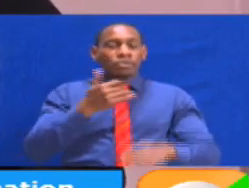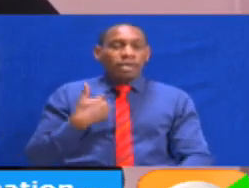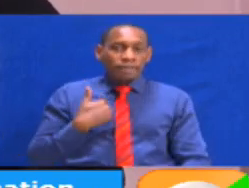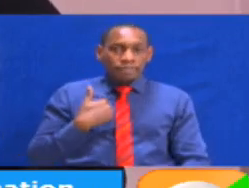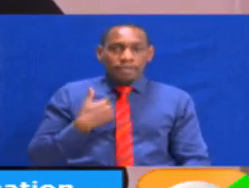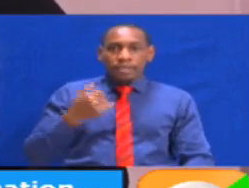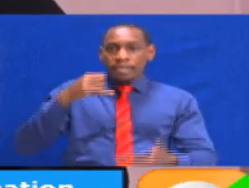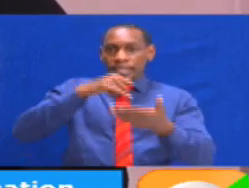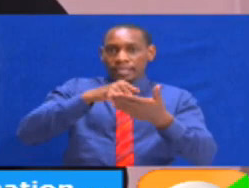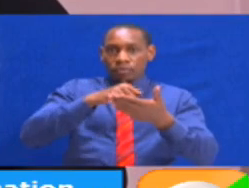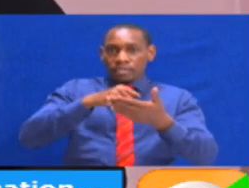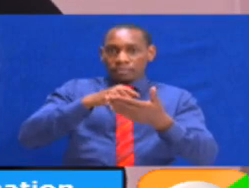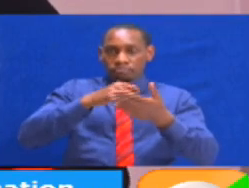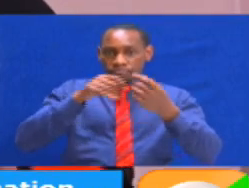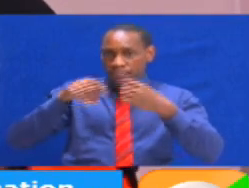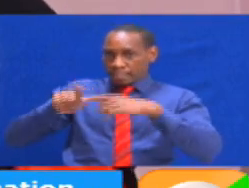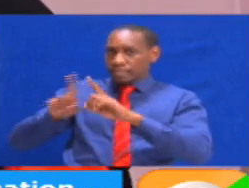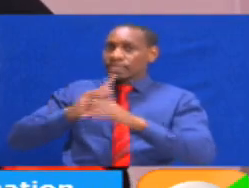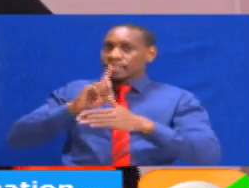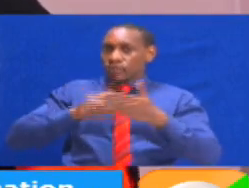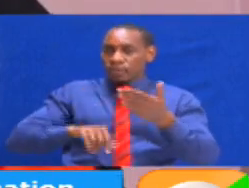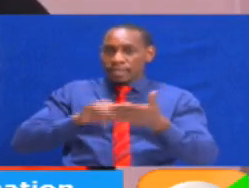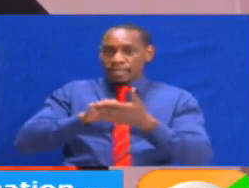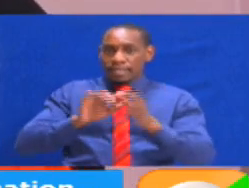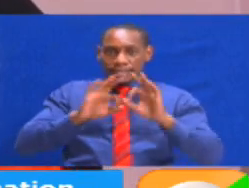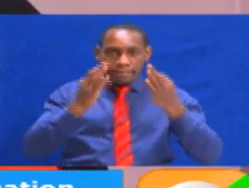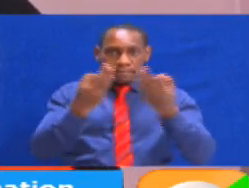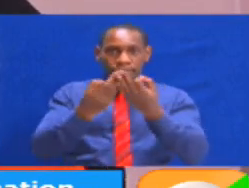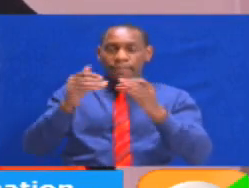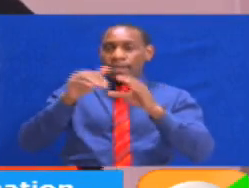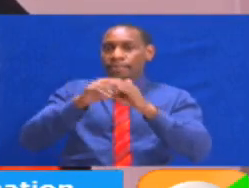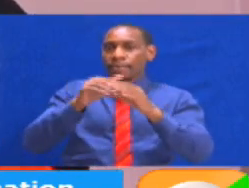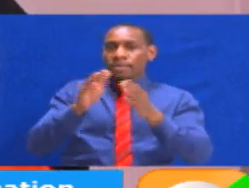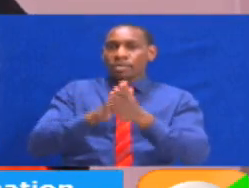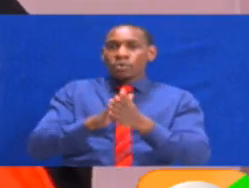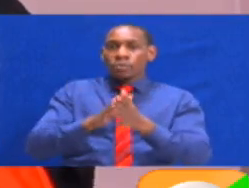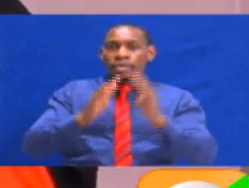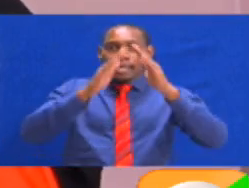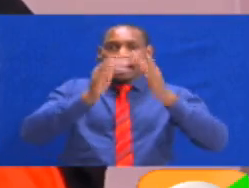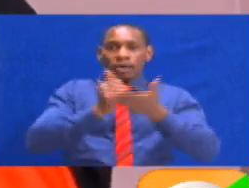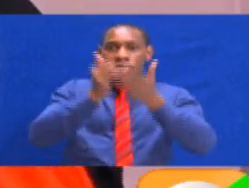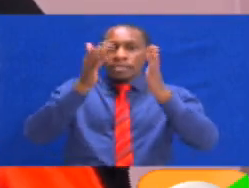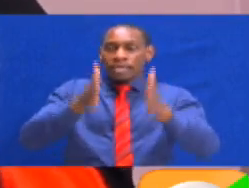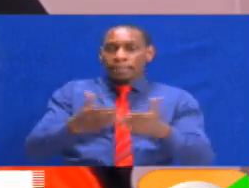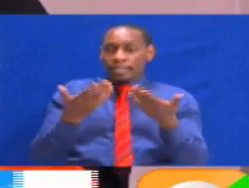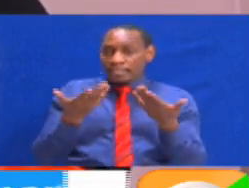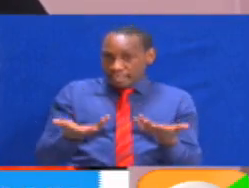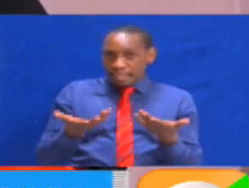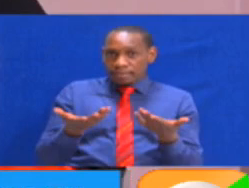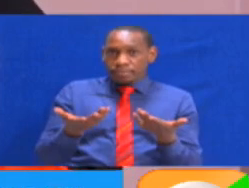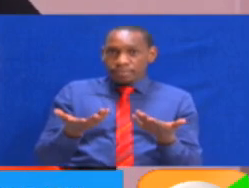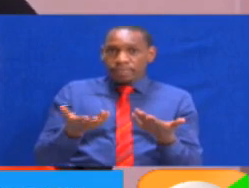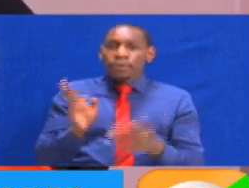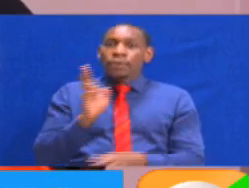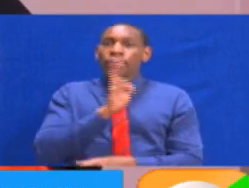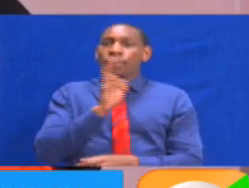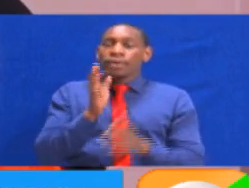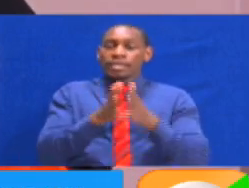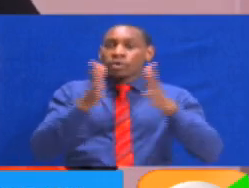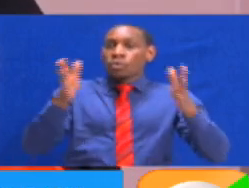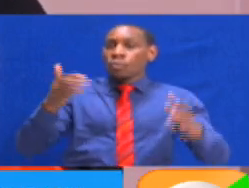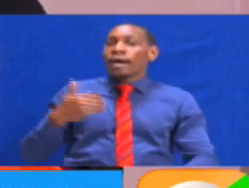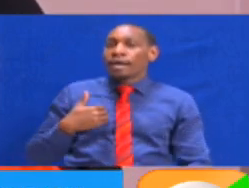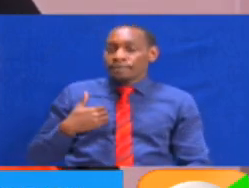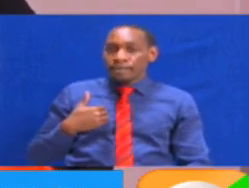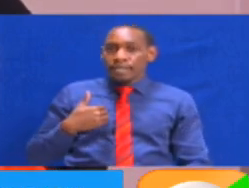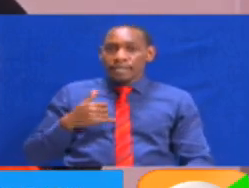virus, including themselves. They're saying the family members and domestic workers are turning out to be the highest risk. Mm-hmm. They're the ones